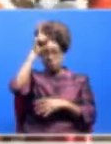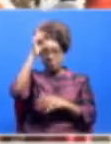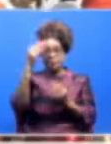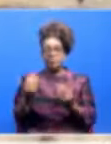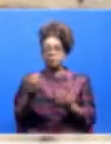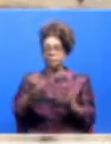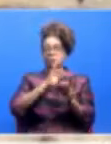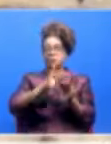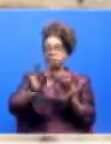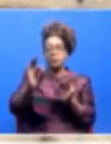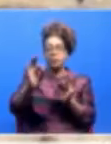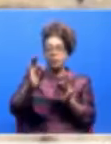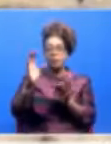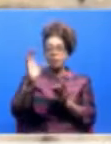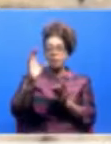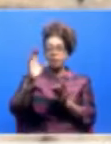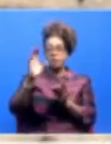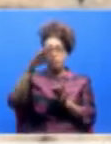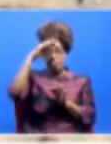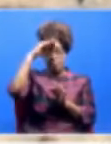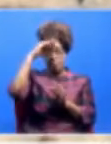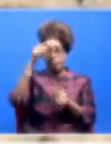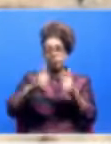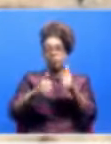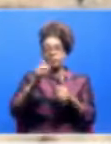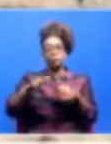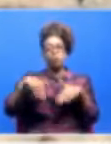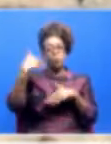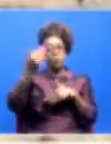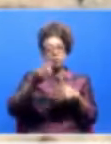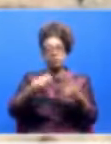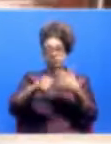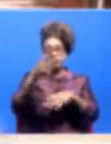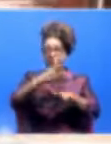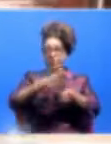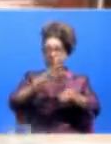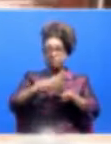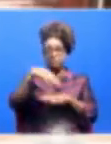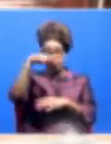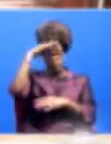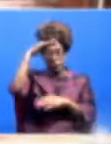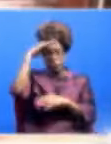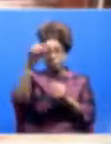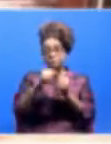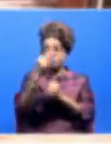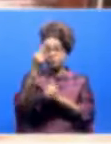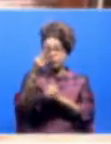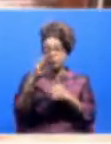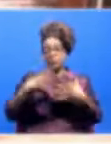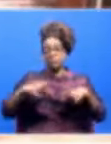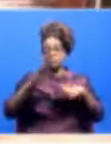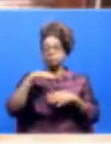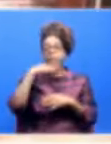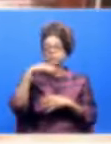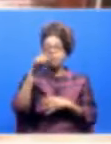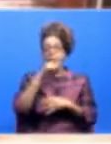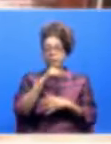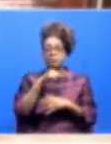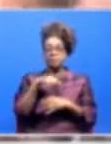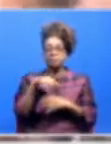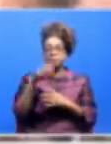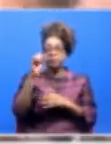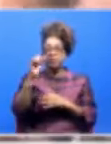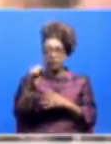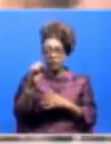burnt down California bar which has been selling illicit alcohol. 13 people have died and 5 almost lost their